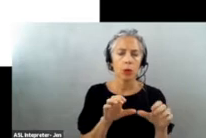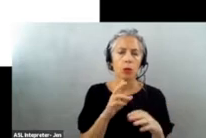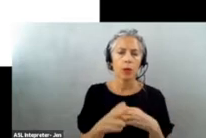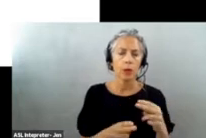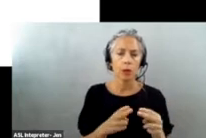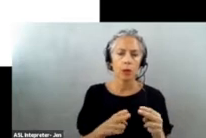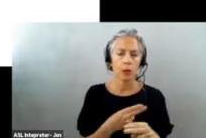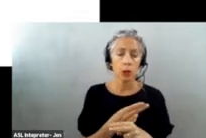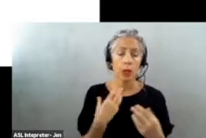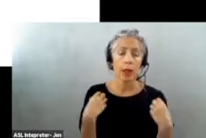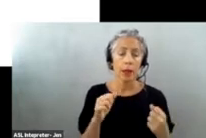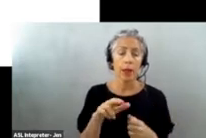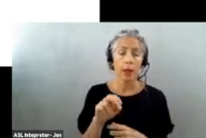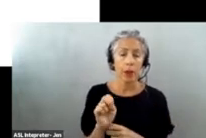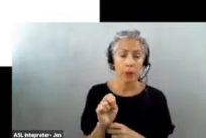healthcare. But just a